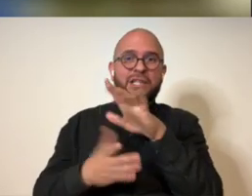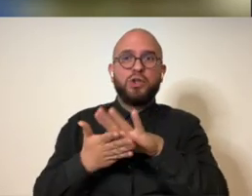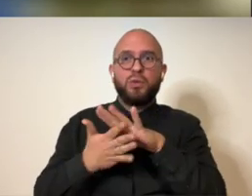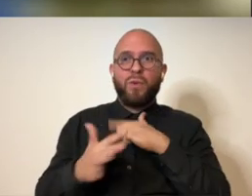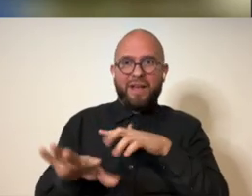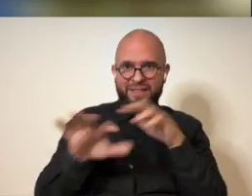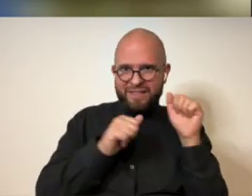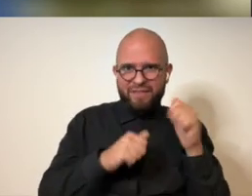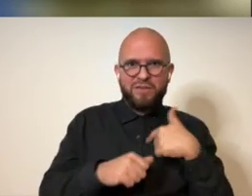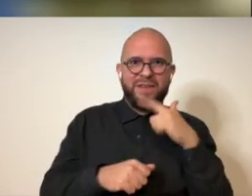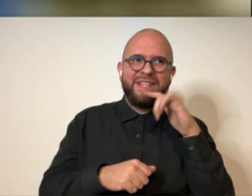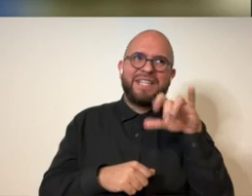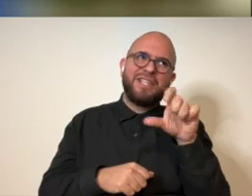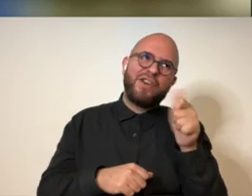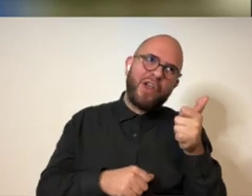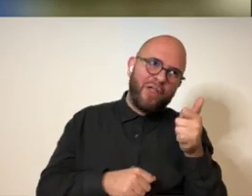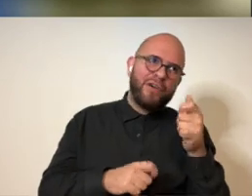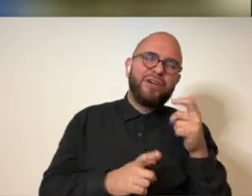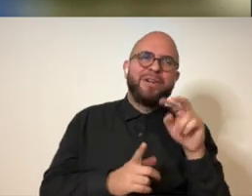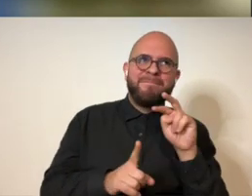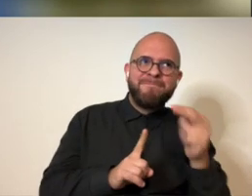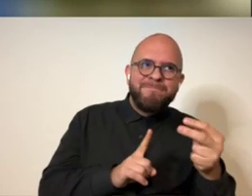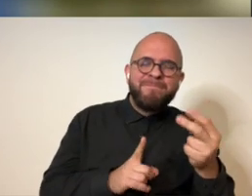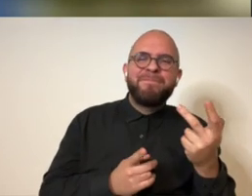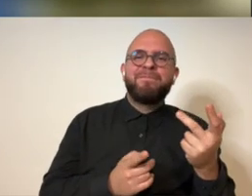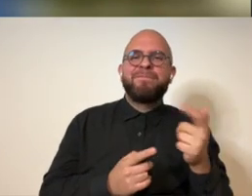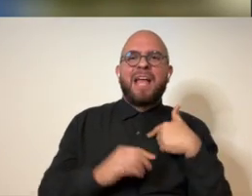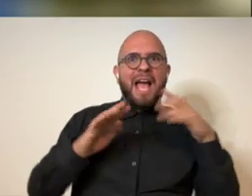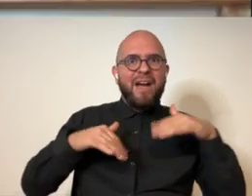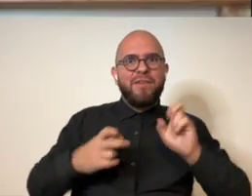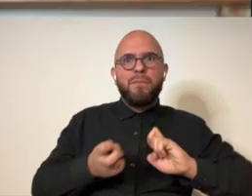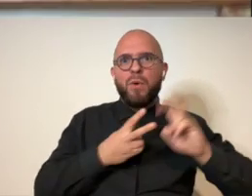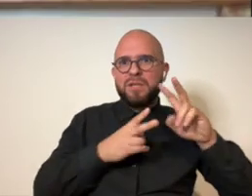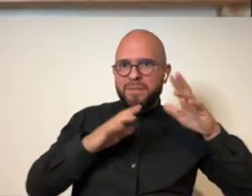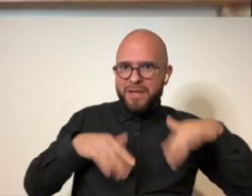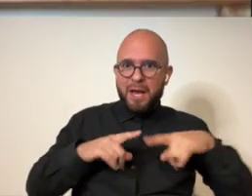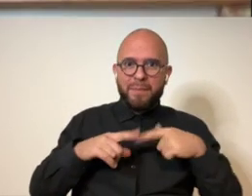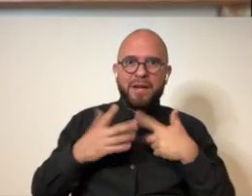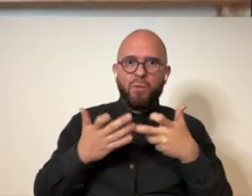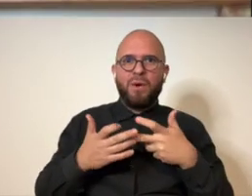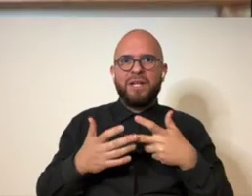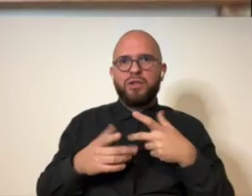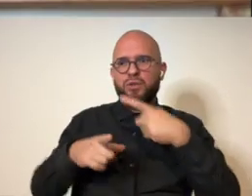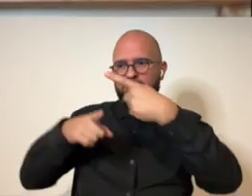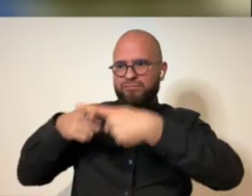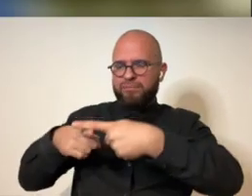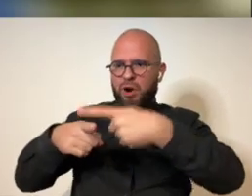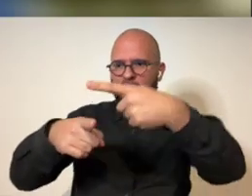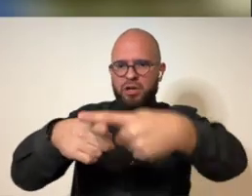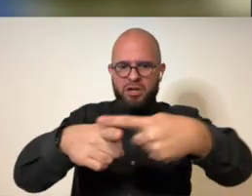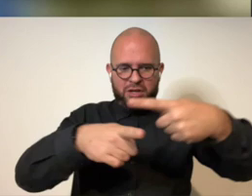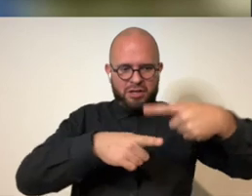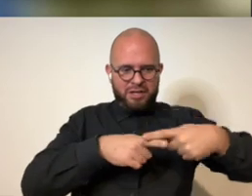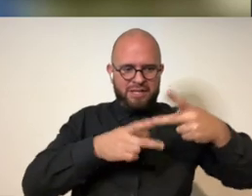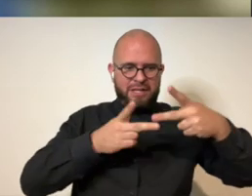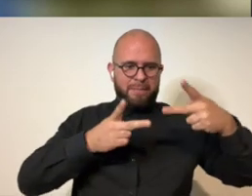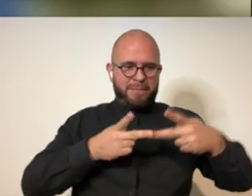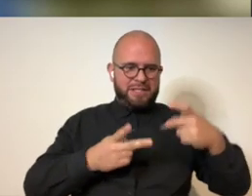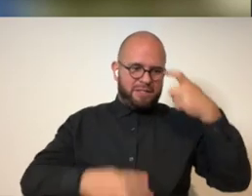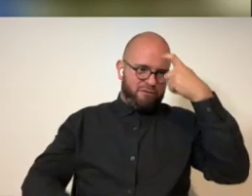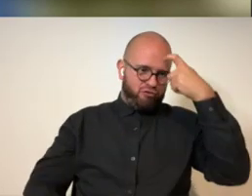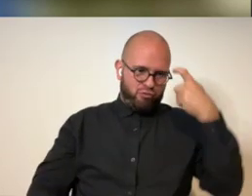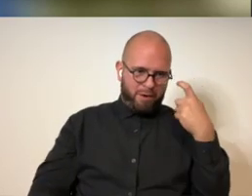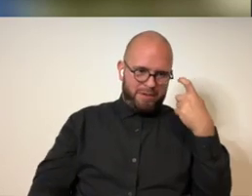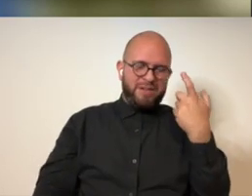school I left. So that's another spinoff of this is, I haven't put those pictures up yet because I'm still working on